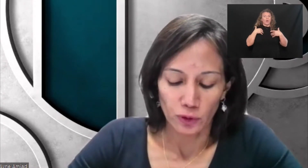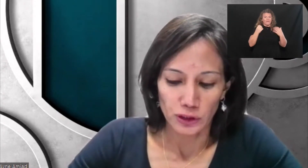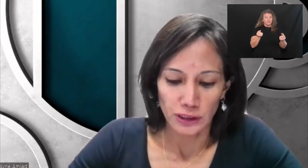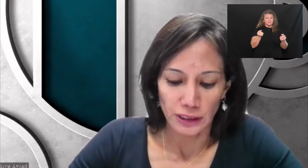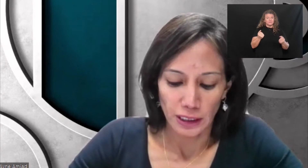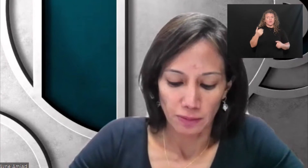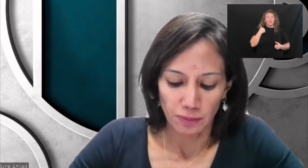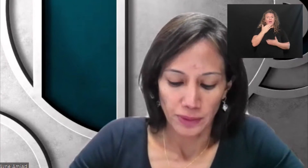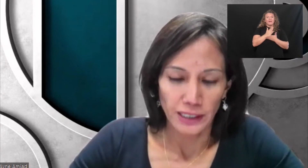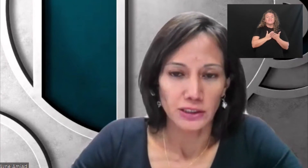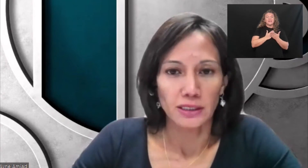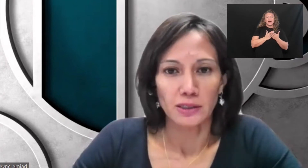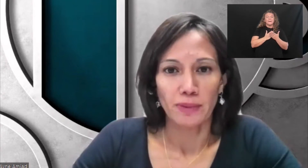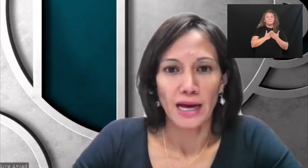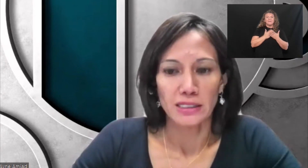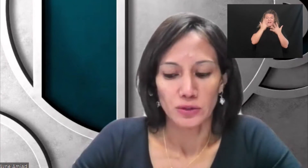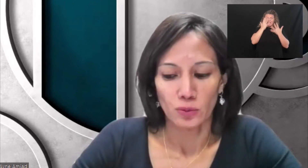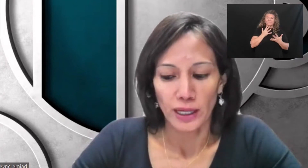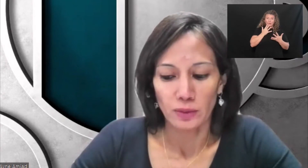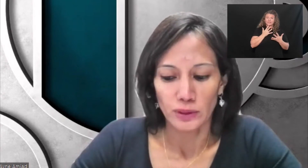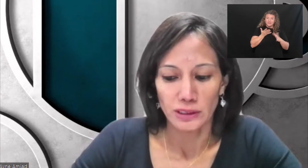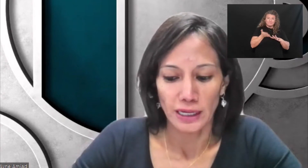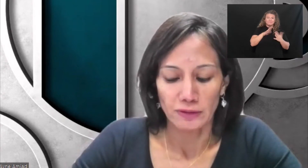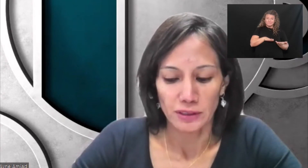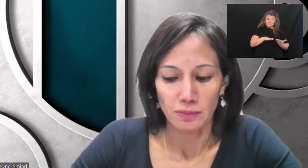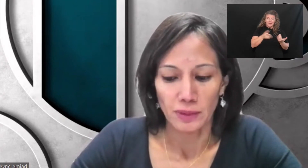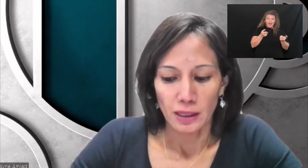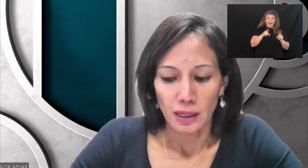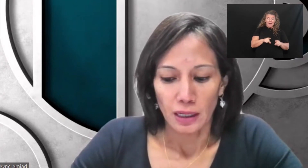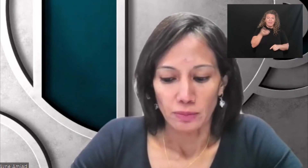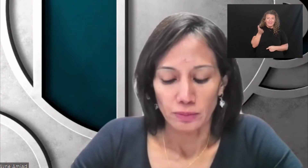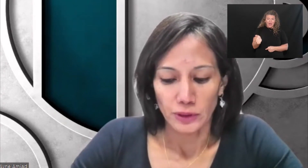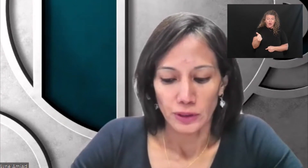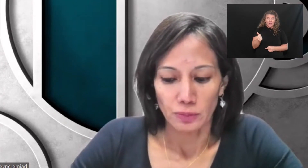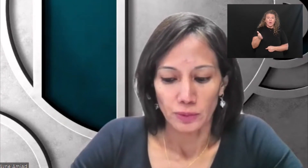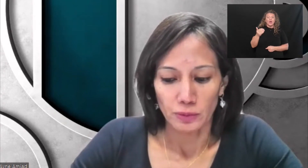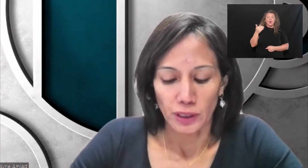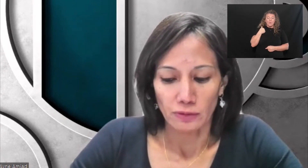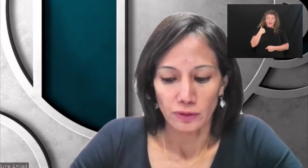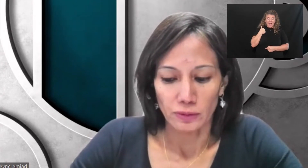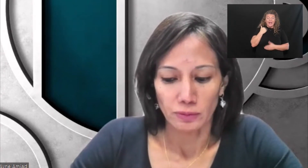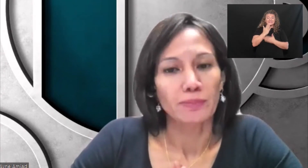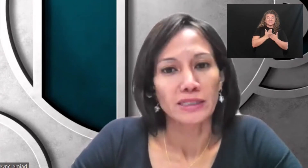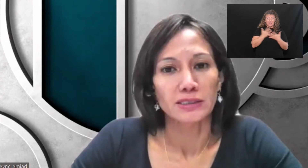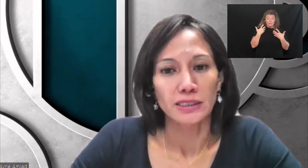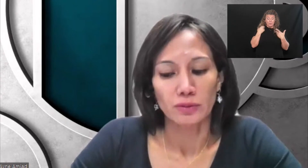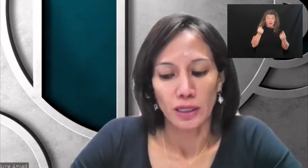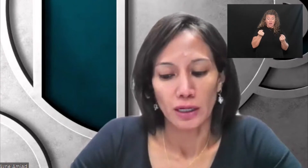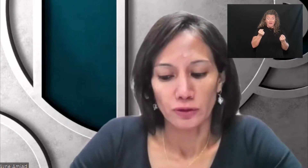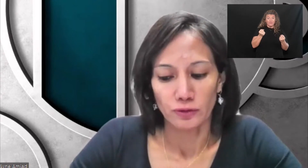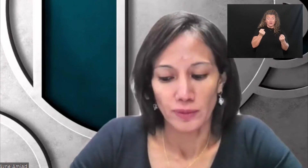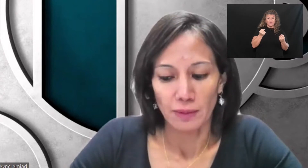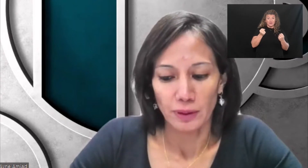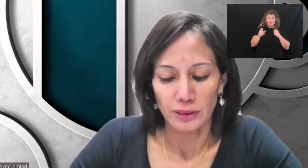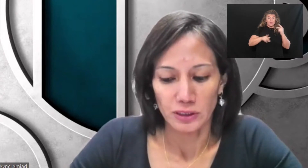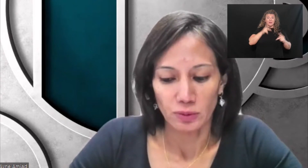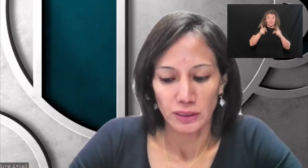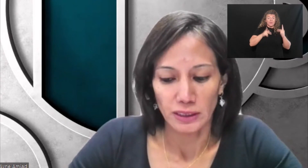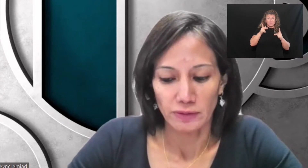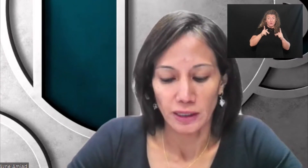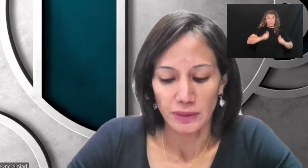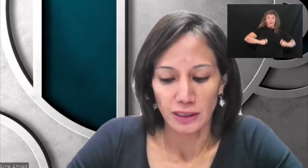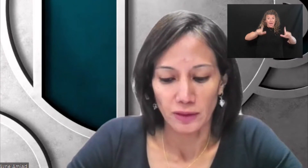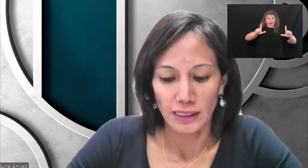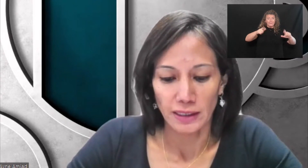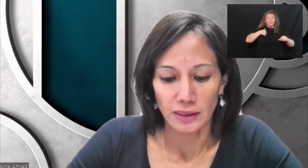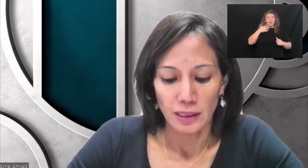some unfortunate patients that did pass away, we did have some, we had patients that did recover from that, but we just wanted to give